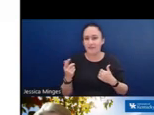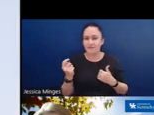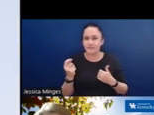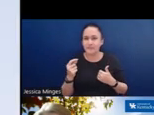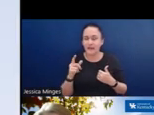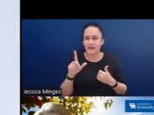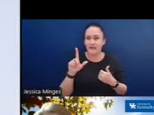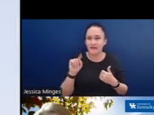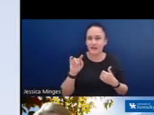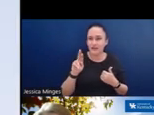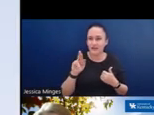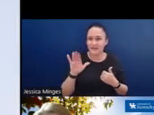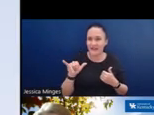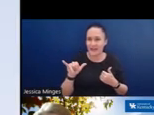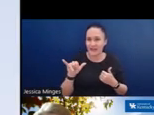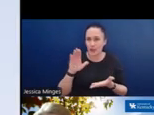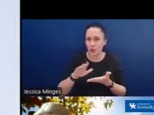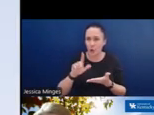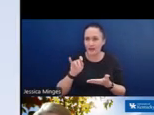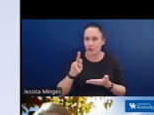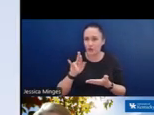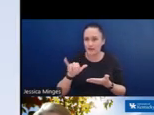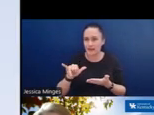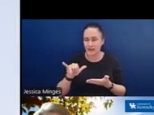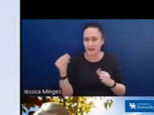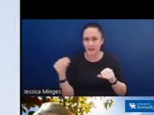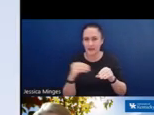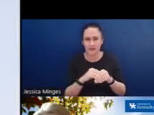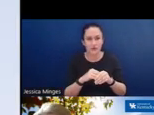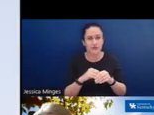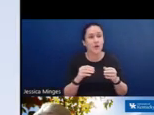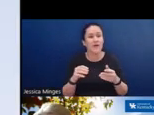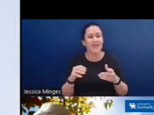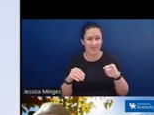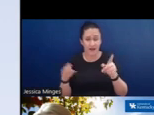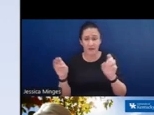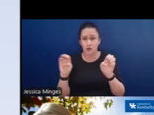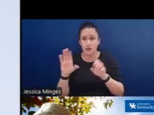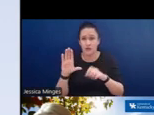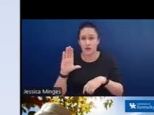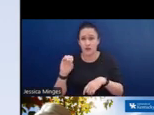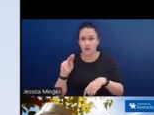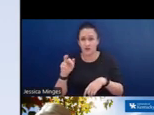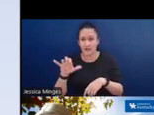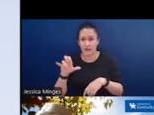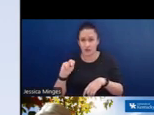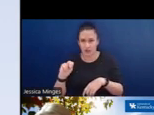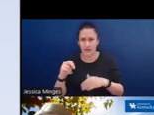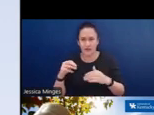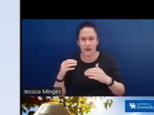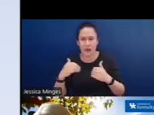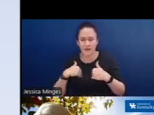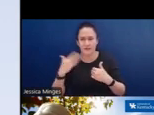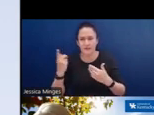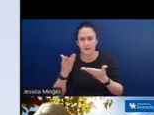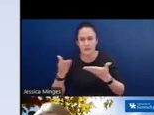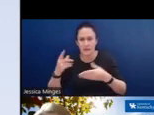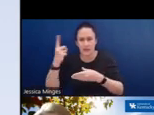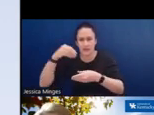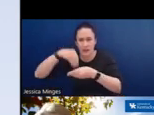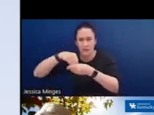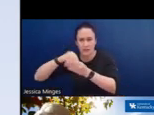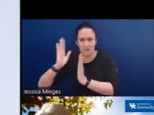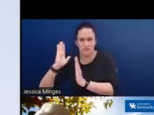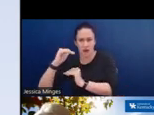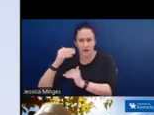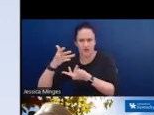Also, the emergency contraception comes in the original box. And so there's more education on the inside of the package as well, the